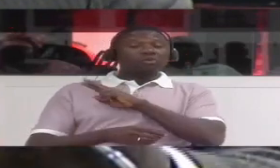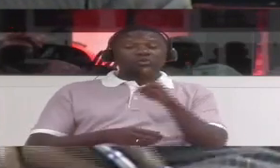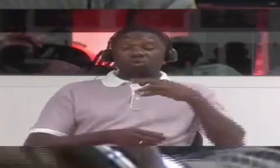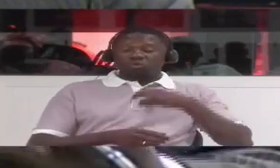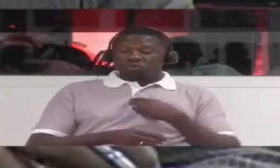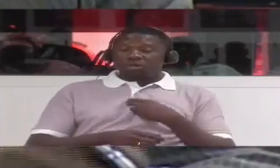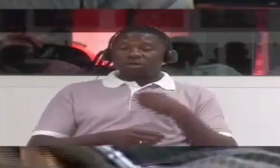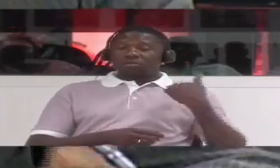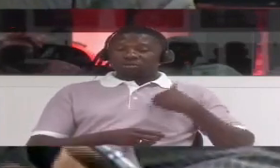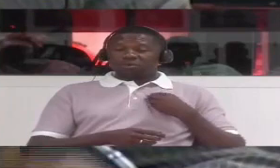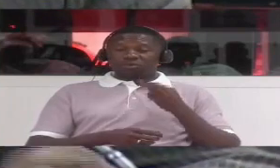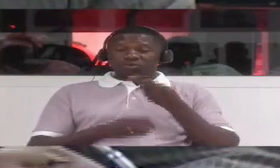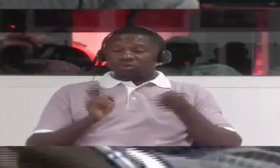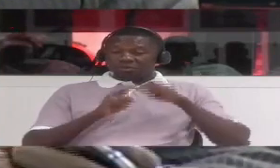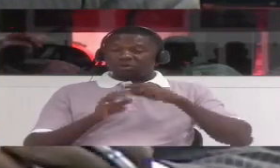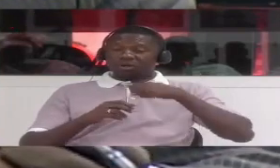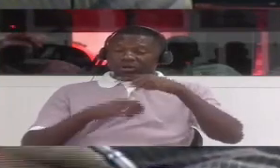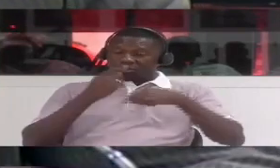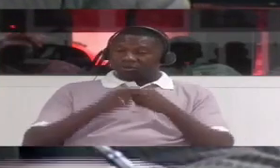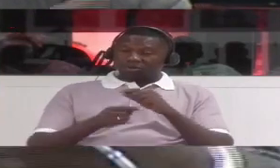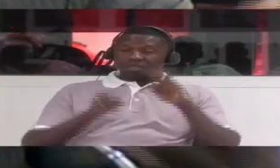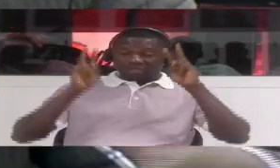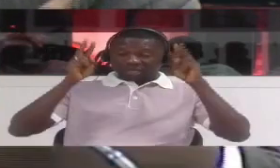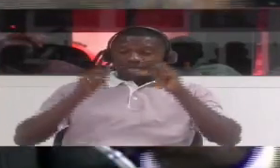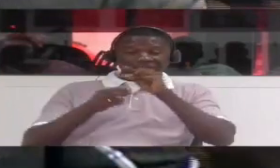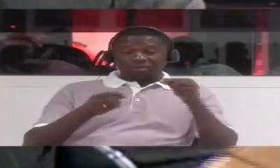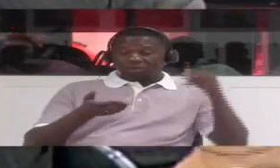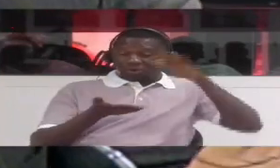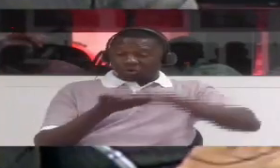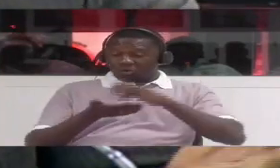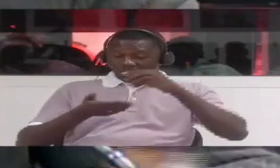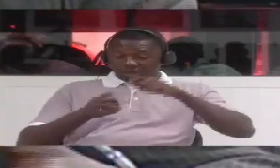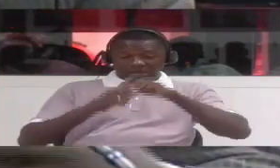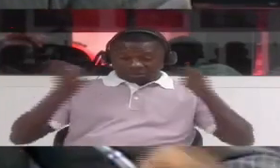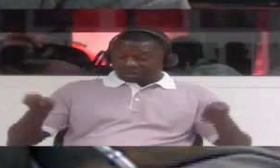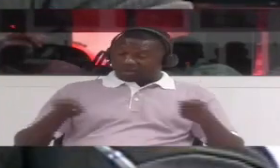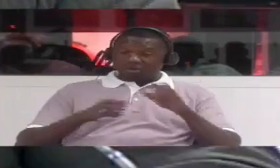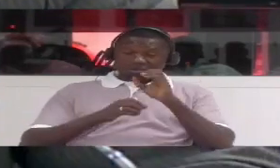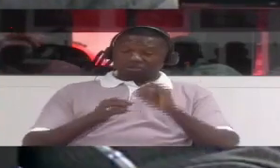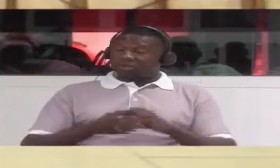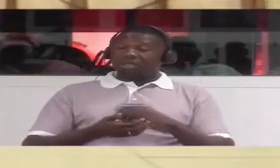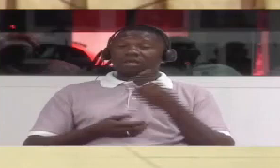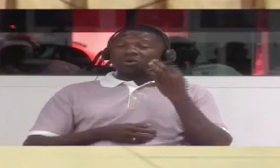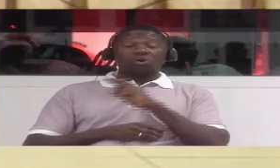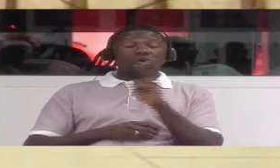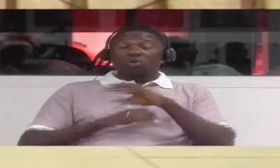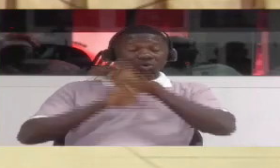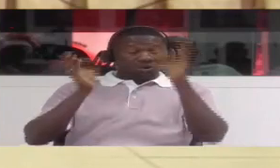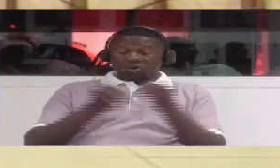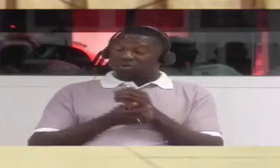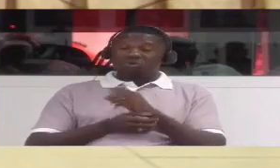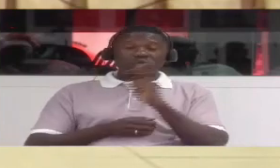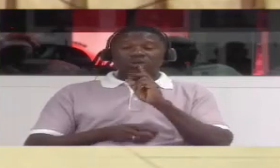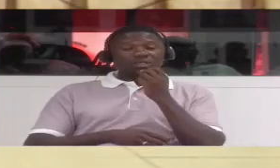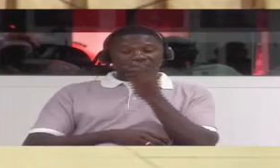to be able to, or the knowledge to be able to assess whether in fact a report is inaccurate or whether it is fair or balanced. All what they did, if you mention Jamme,